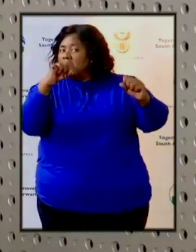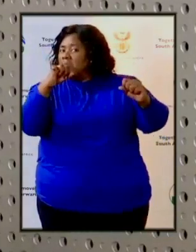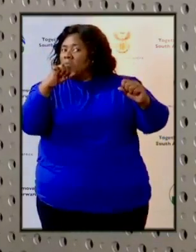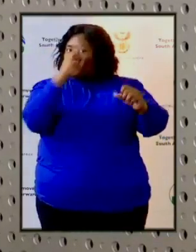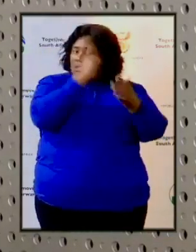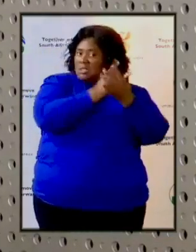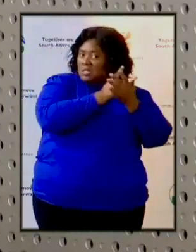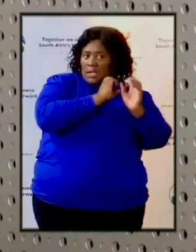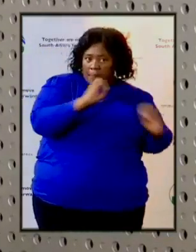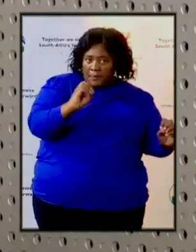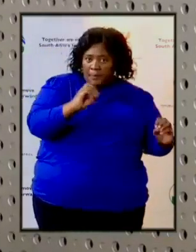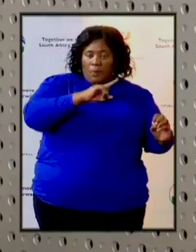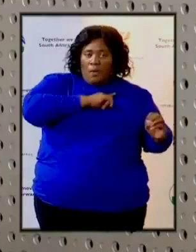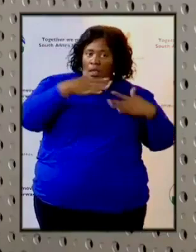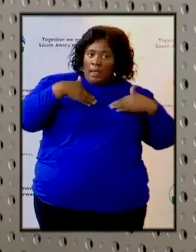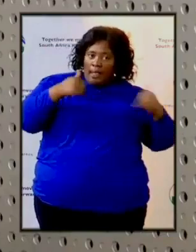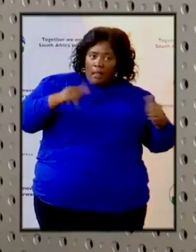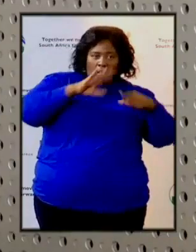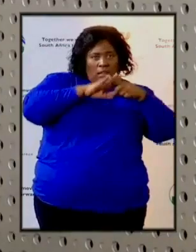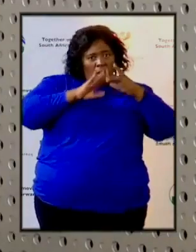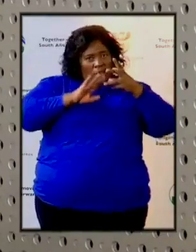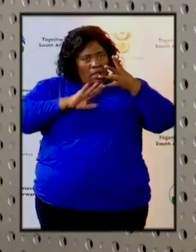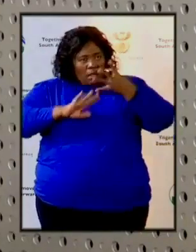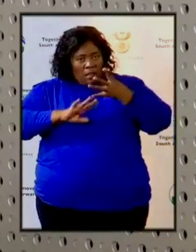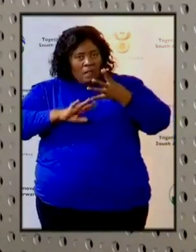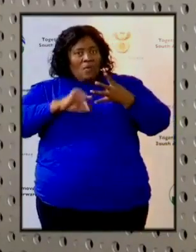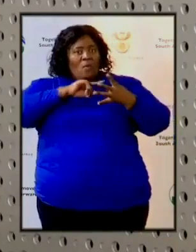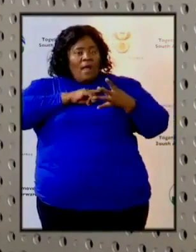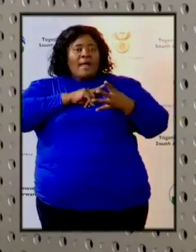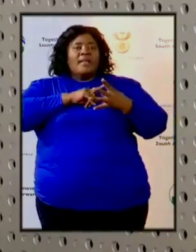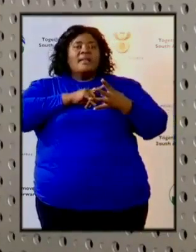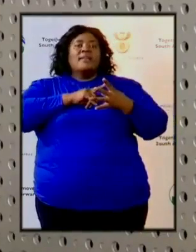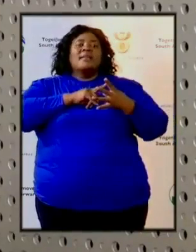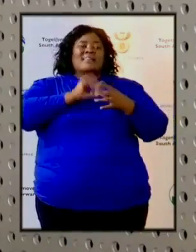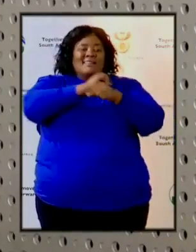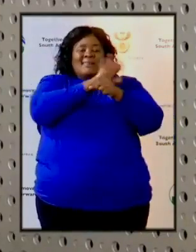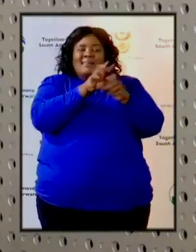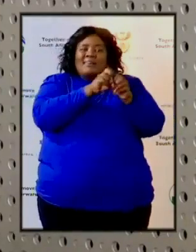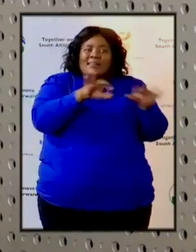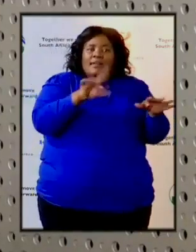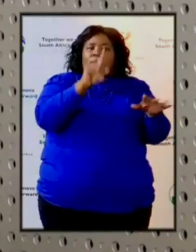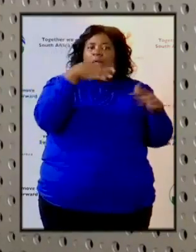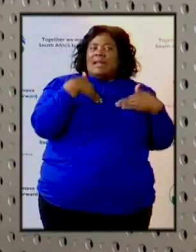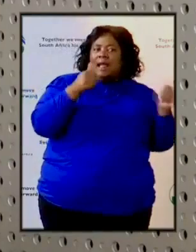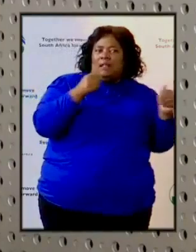health reasons, and we're fighting a health crisis, a pandemic,